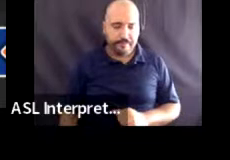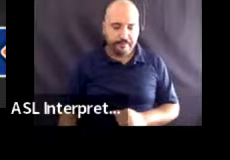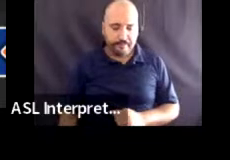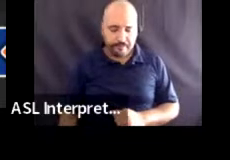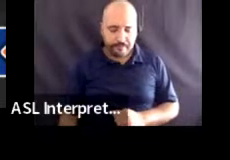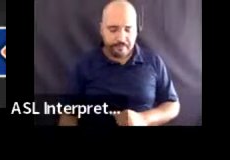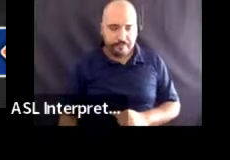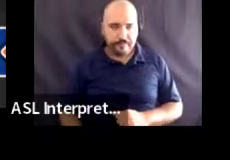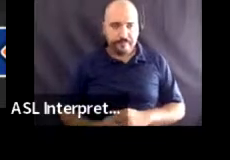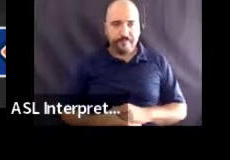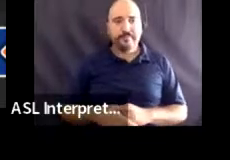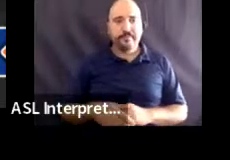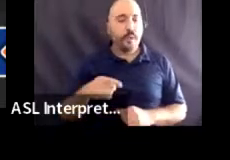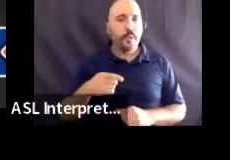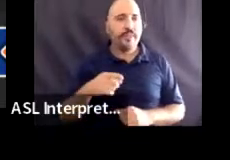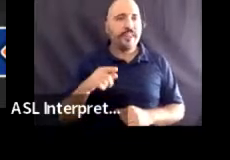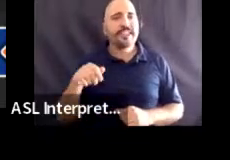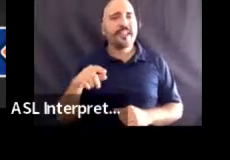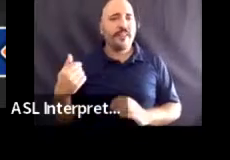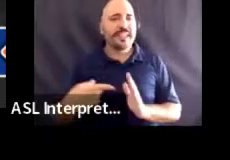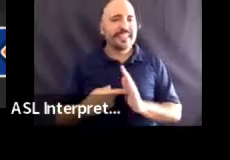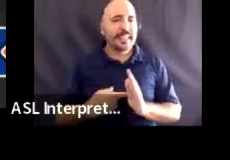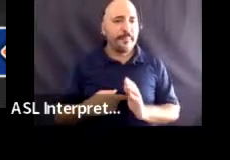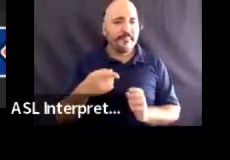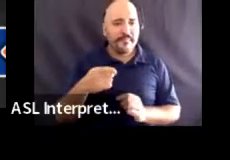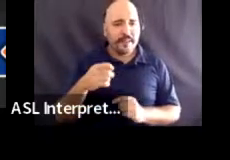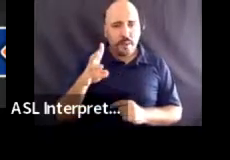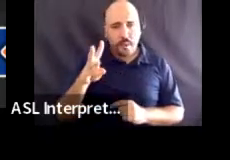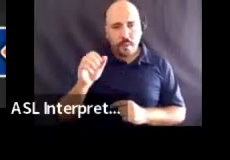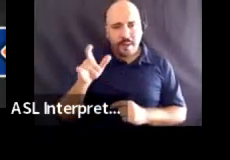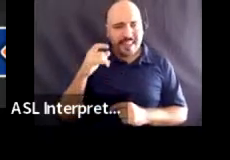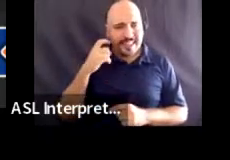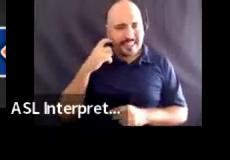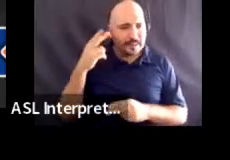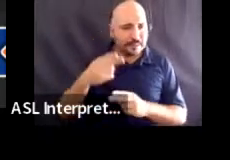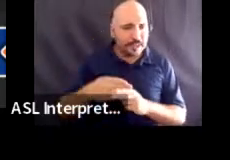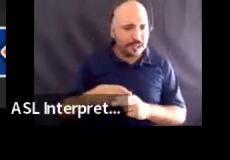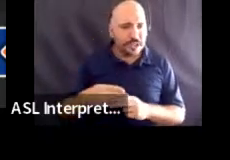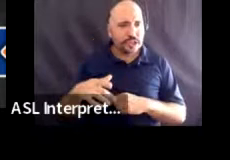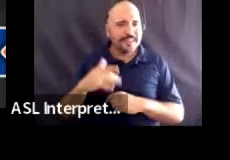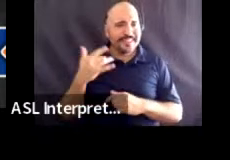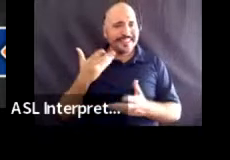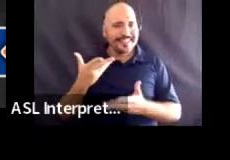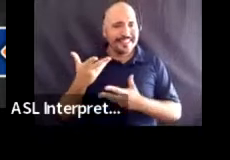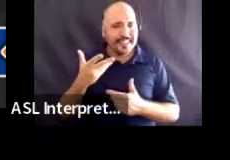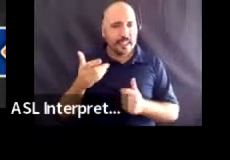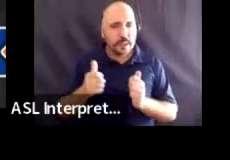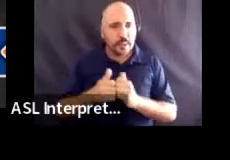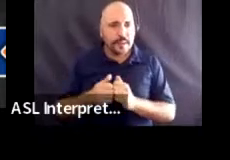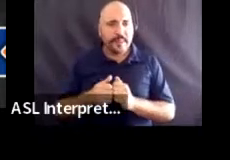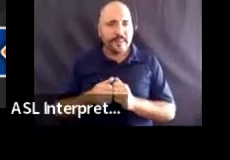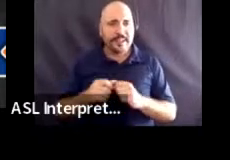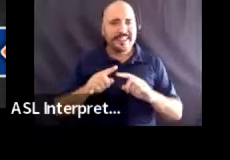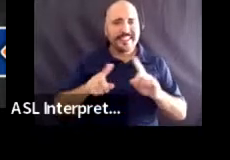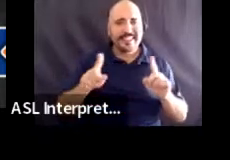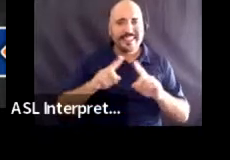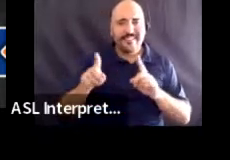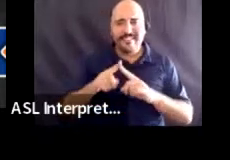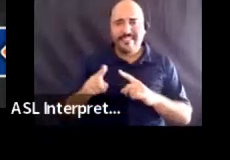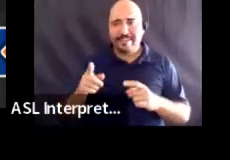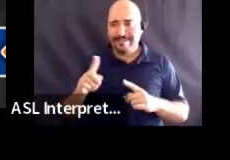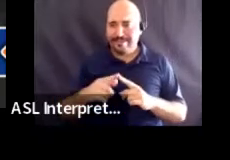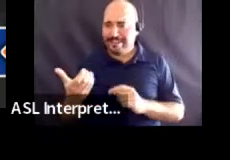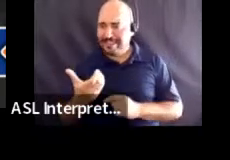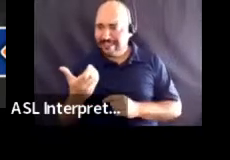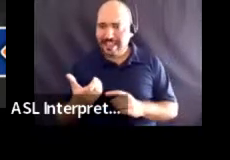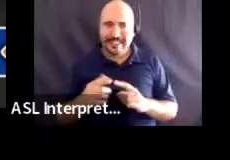this was just an example also of how Wale mentioned earlier, dealing with different devices,